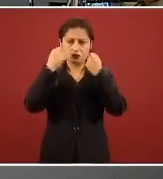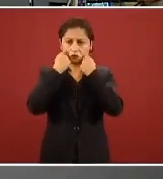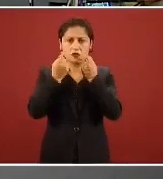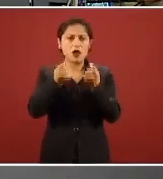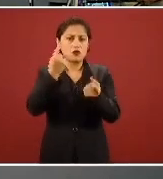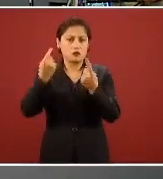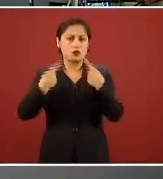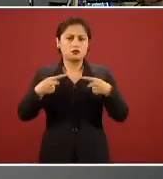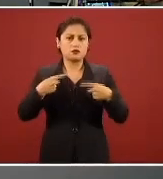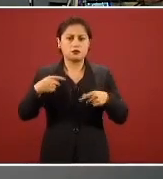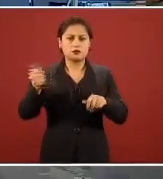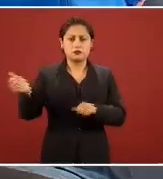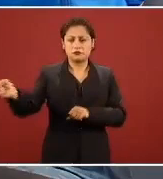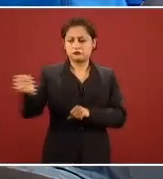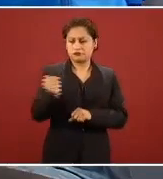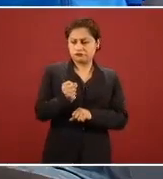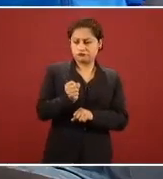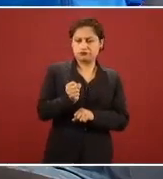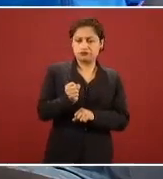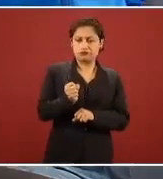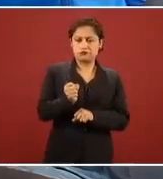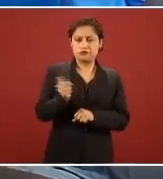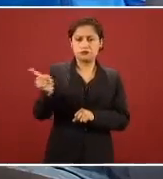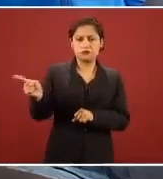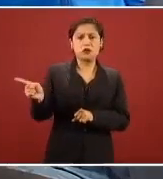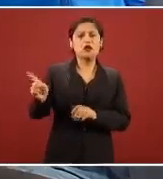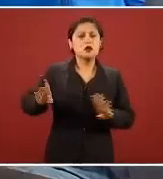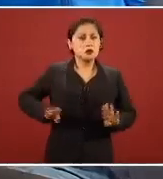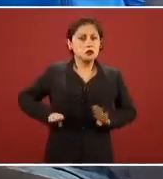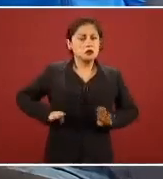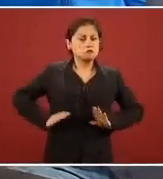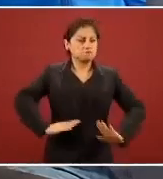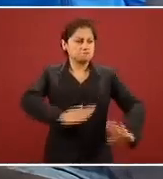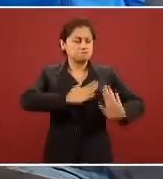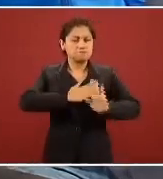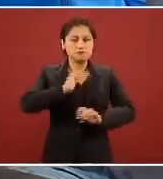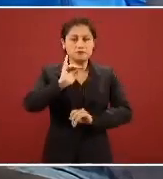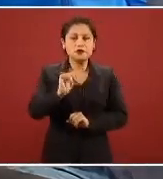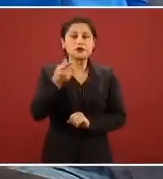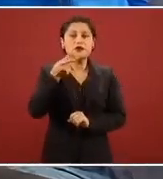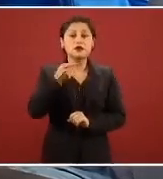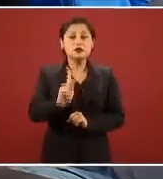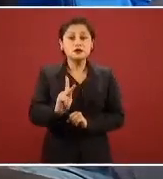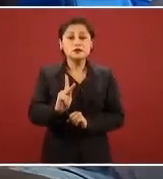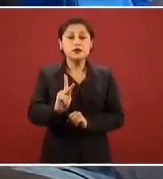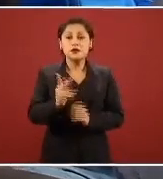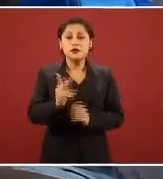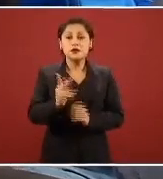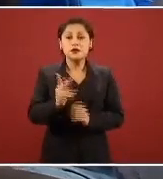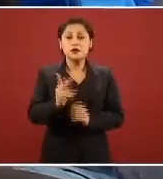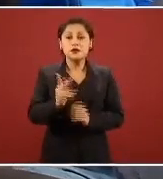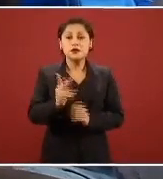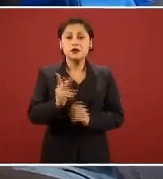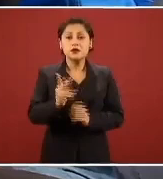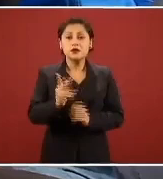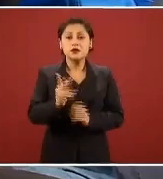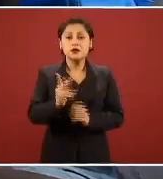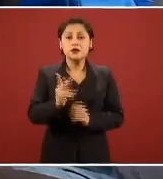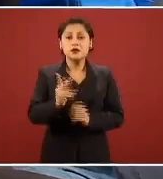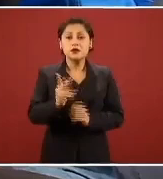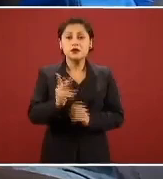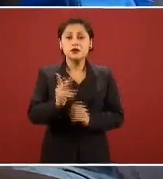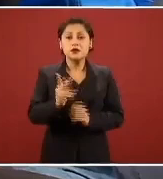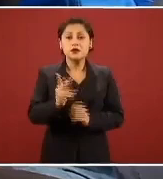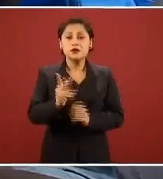y pueden, sí. O sea, que tienen compromiso, pero en el caso no cumplen con el requisito de la honestidad. But in